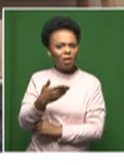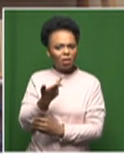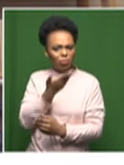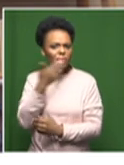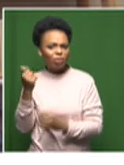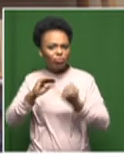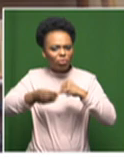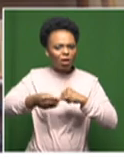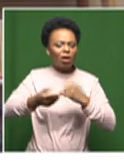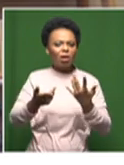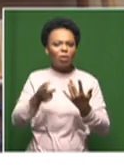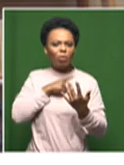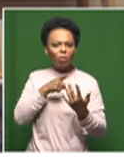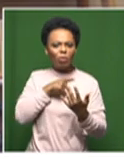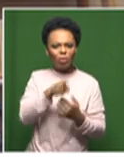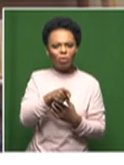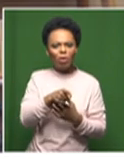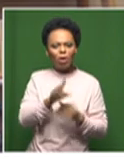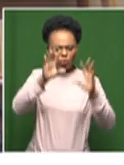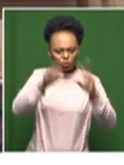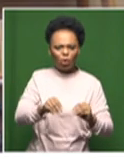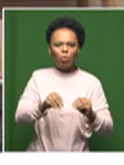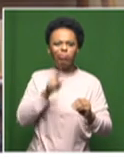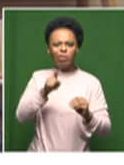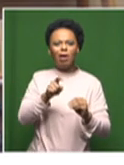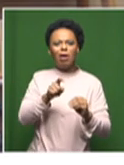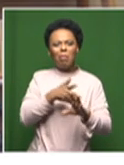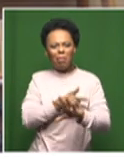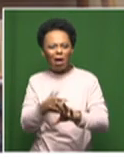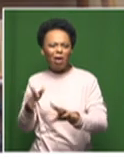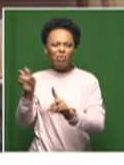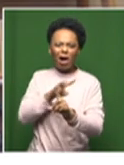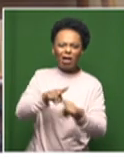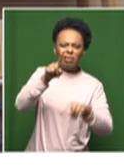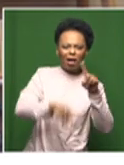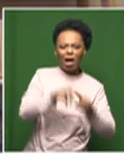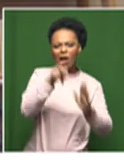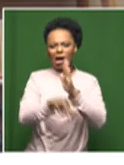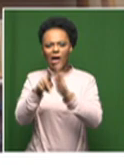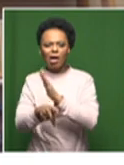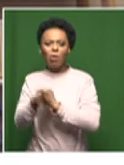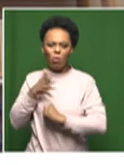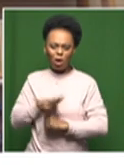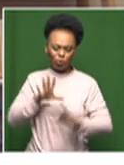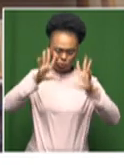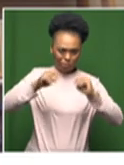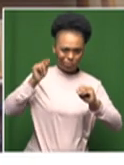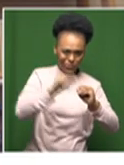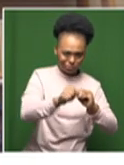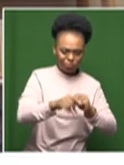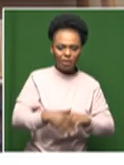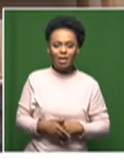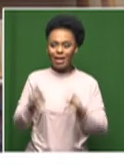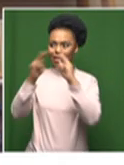we completely collapse in a state of bloody violence. So those certain compromises were made at the time around the